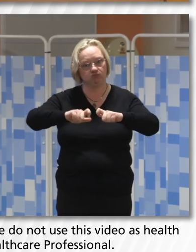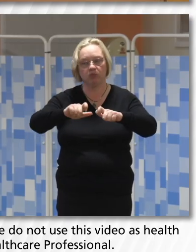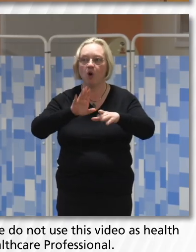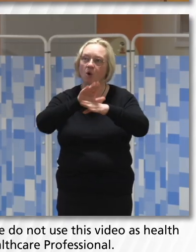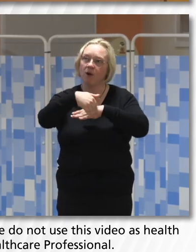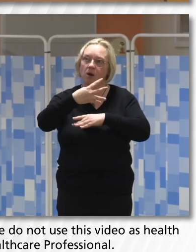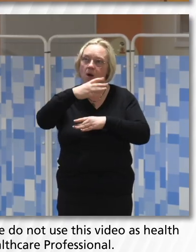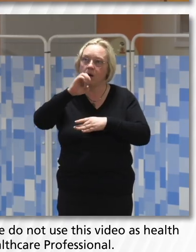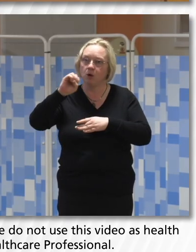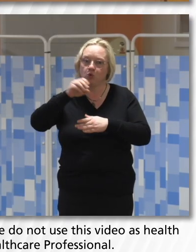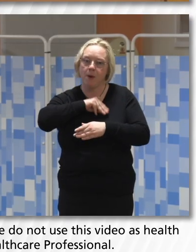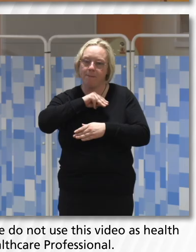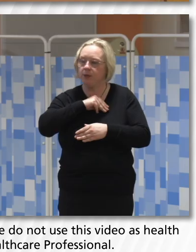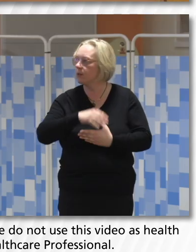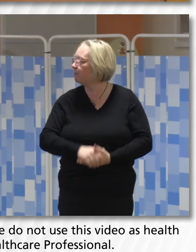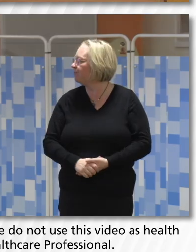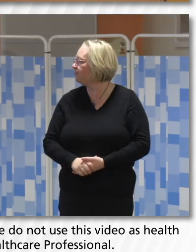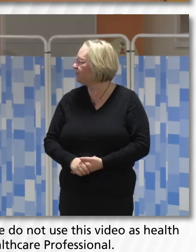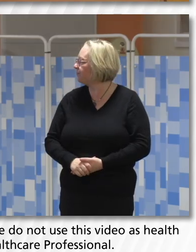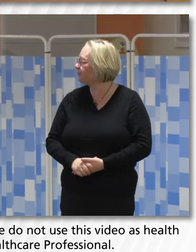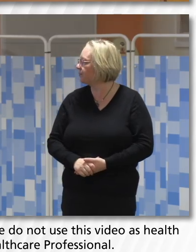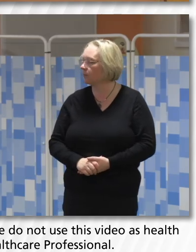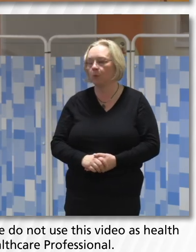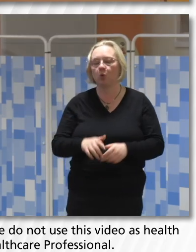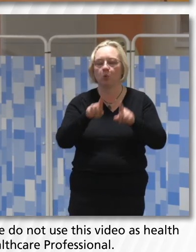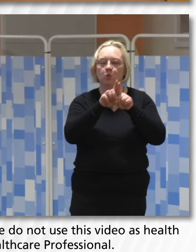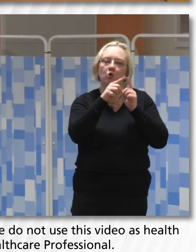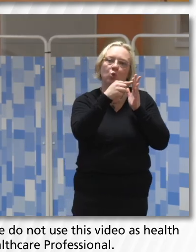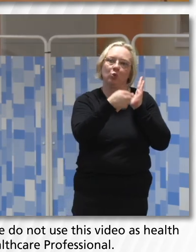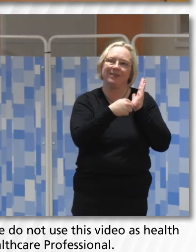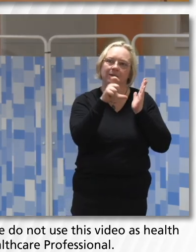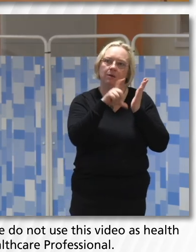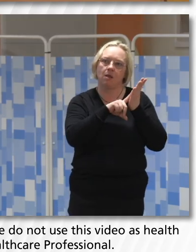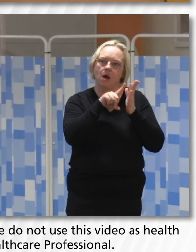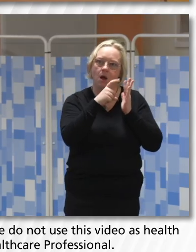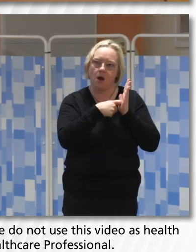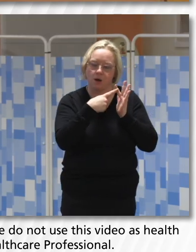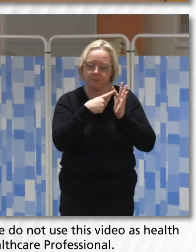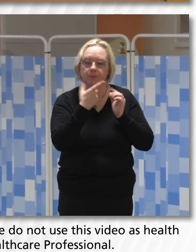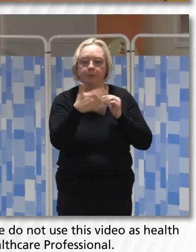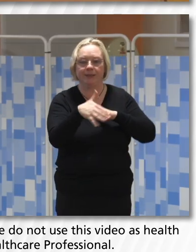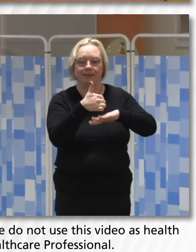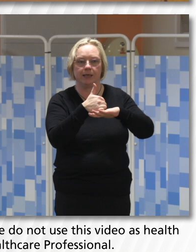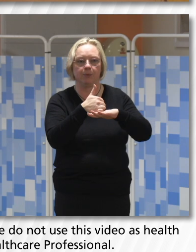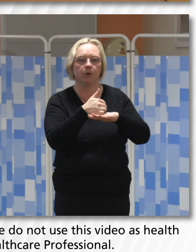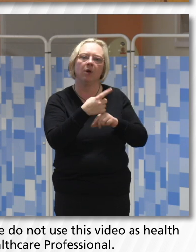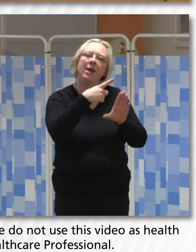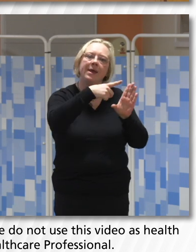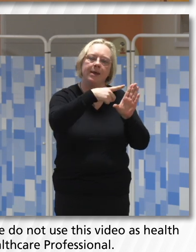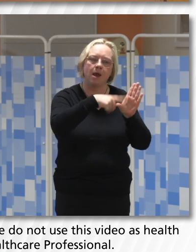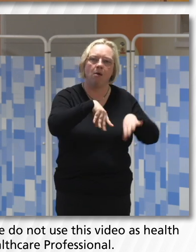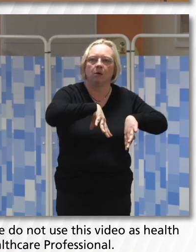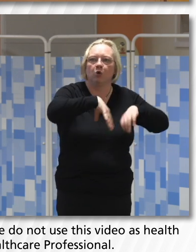I think. And Claire, the occupational therapist, also helps set up a younger onset Parkinson's